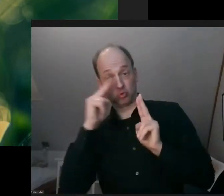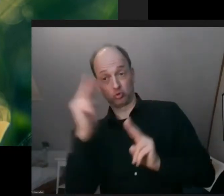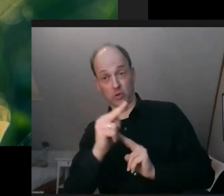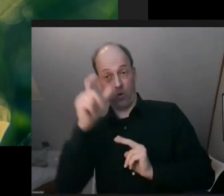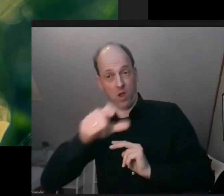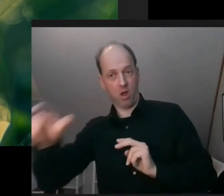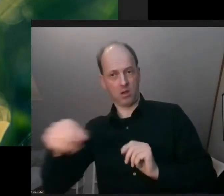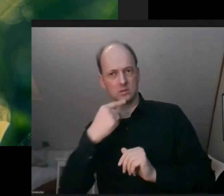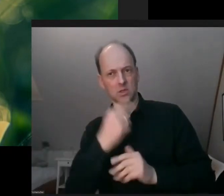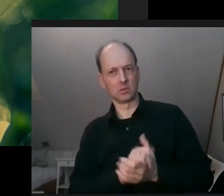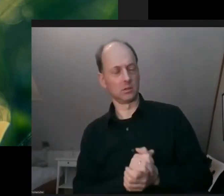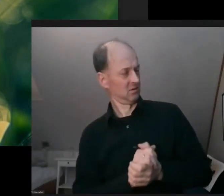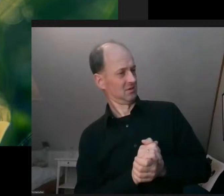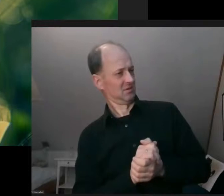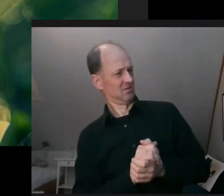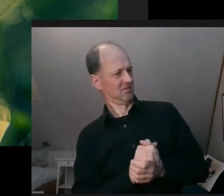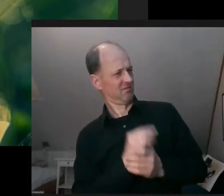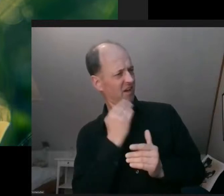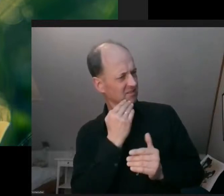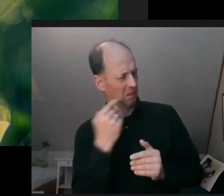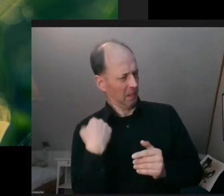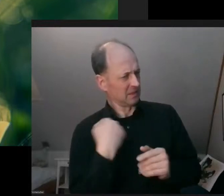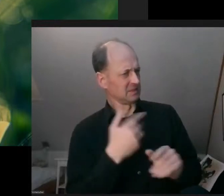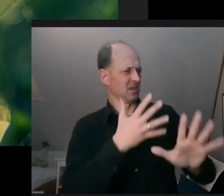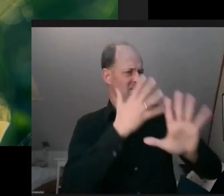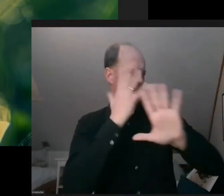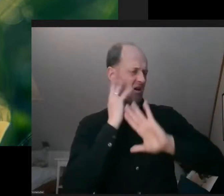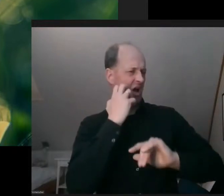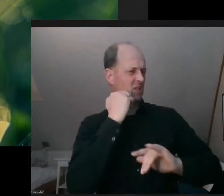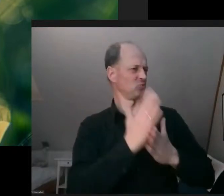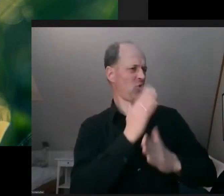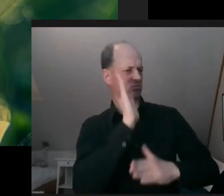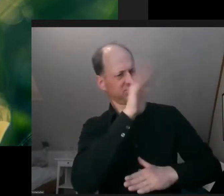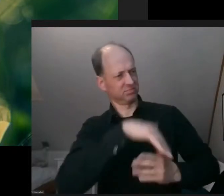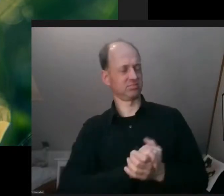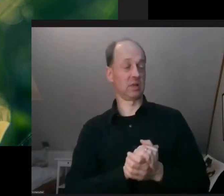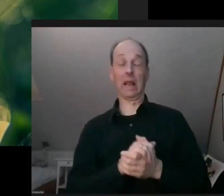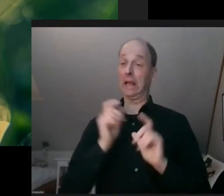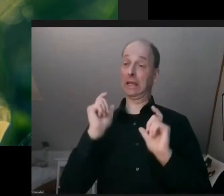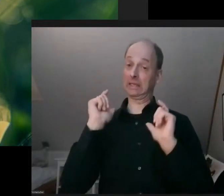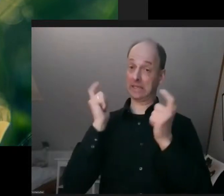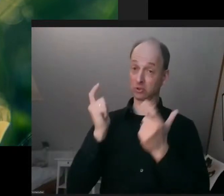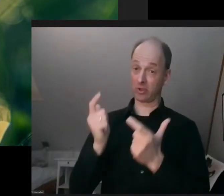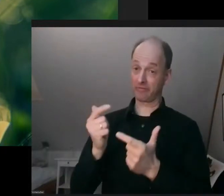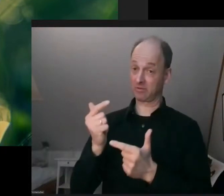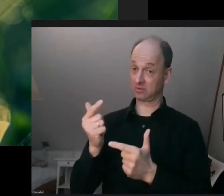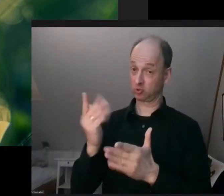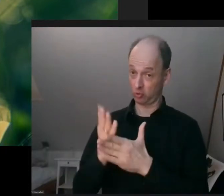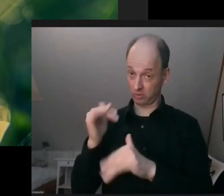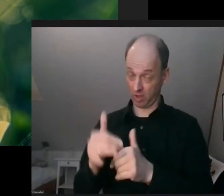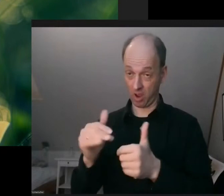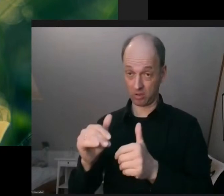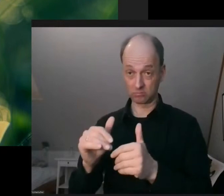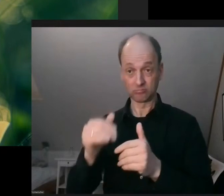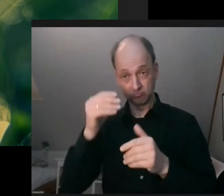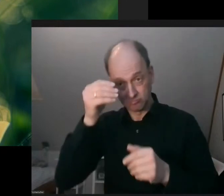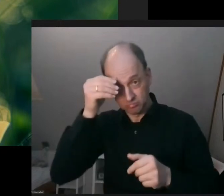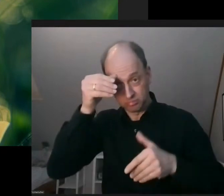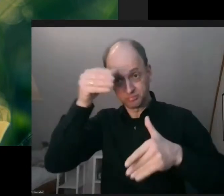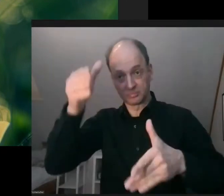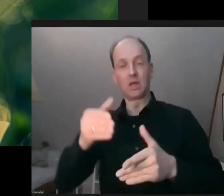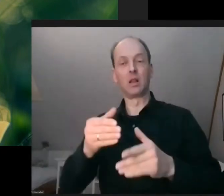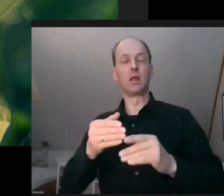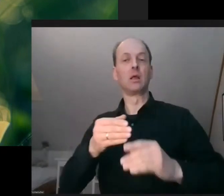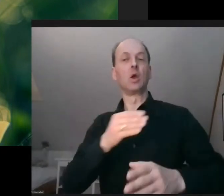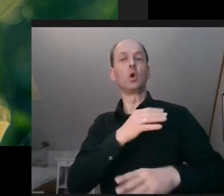we have a climate communication here, which is evident that the spectators see from which year is this film,